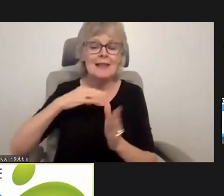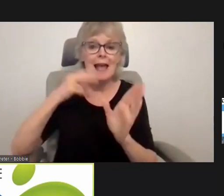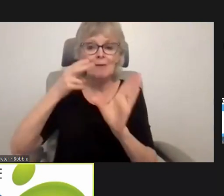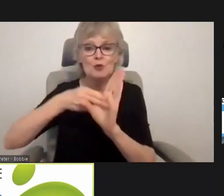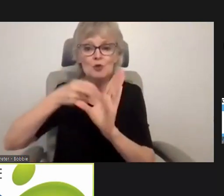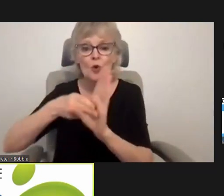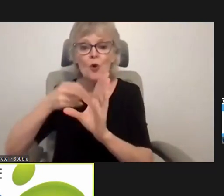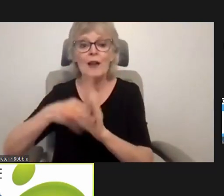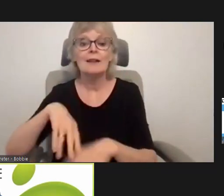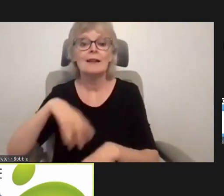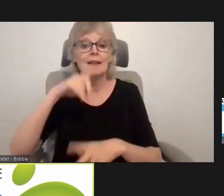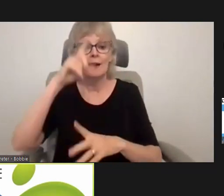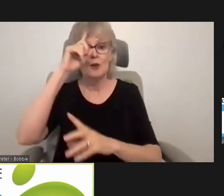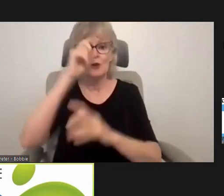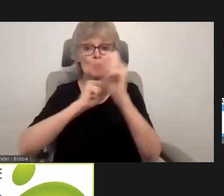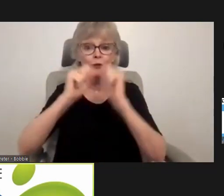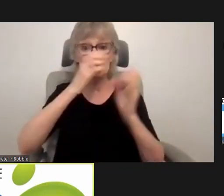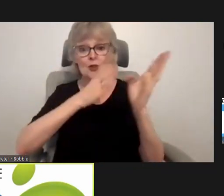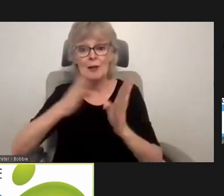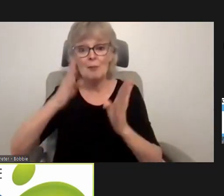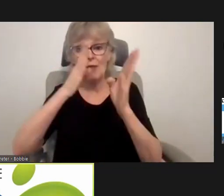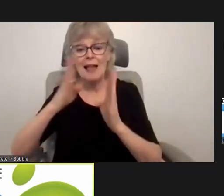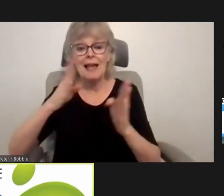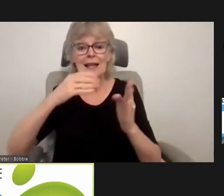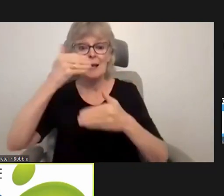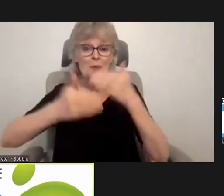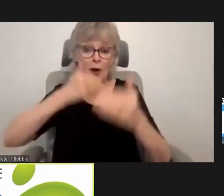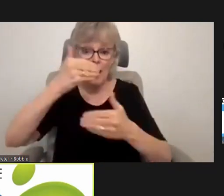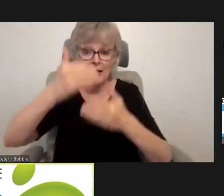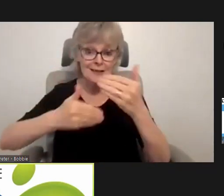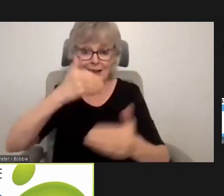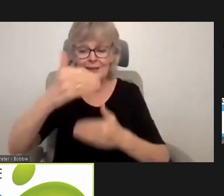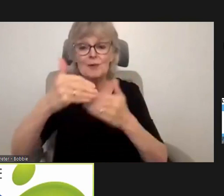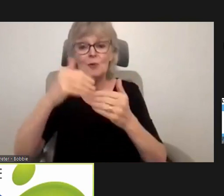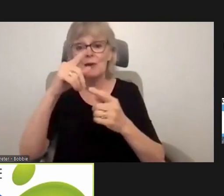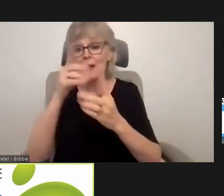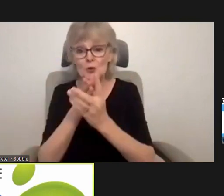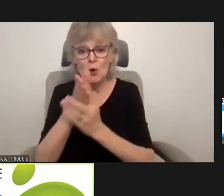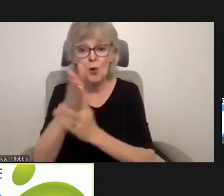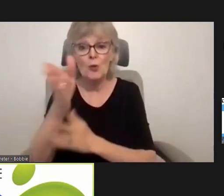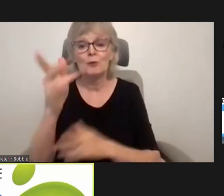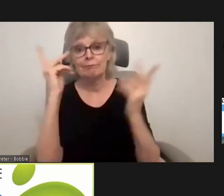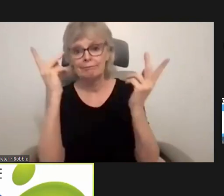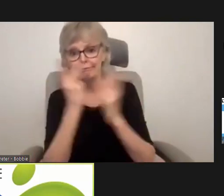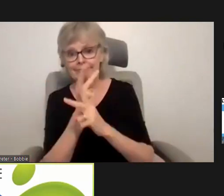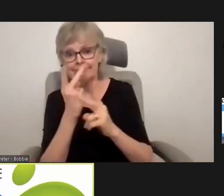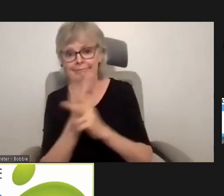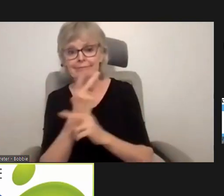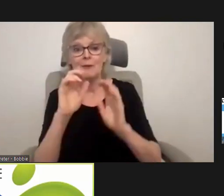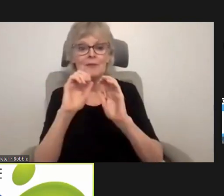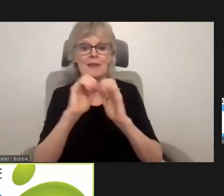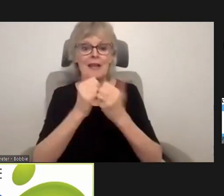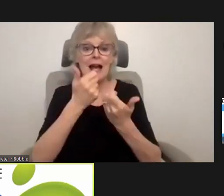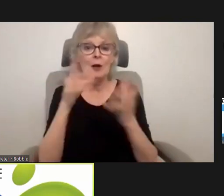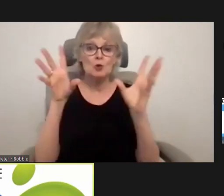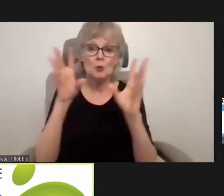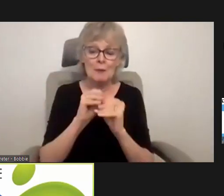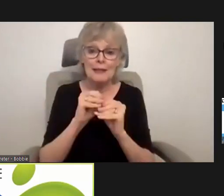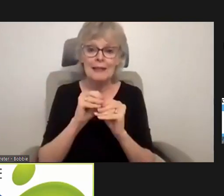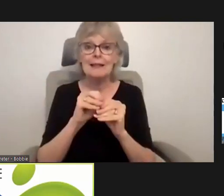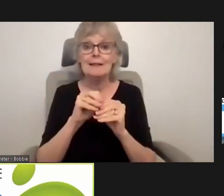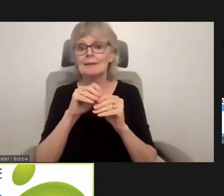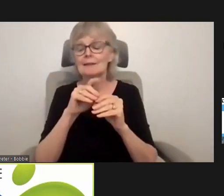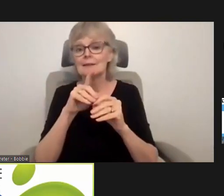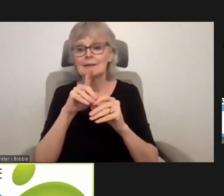whole strategic planning process thing that we had to go through. We had to figure out how to meet and conduct business, how to